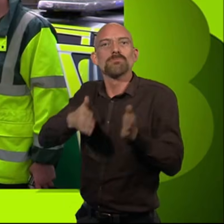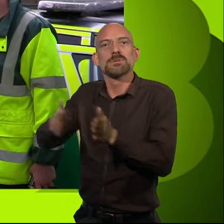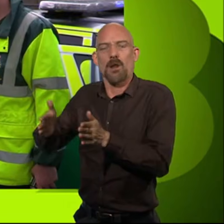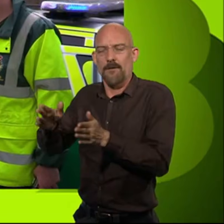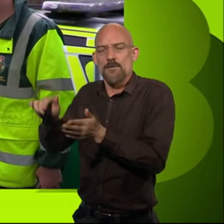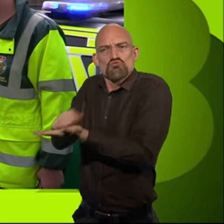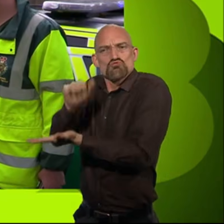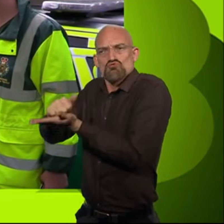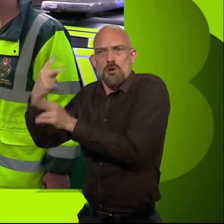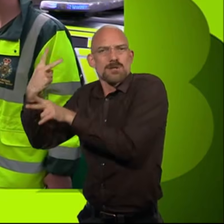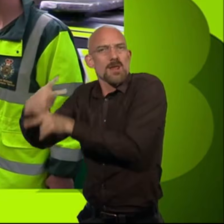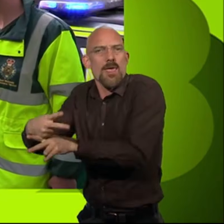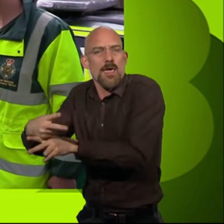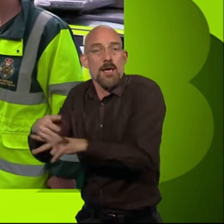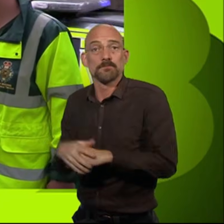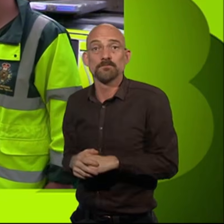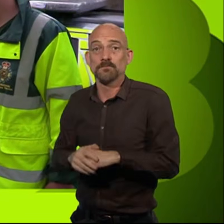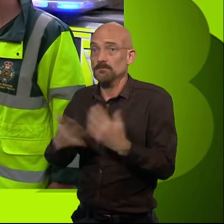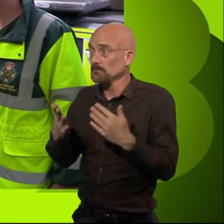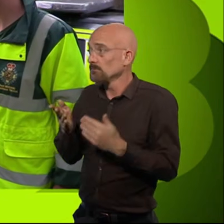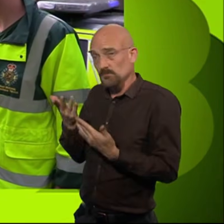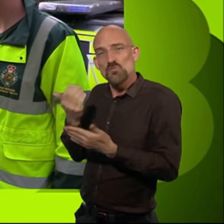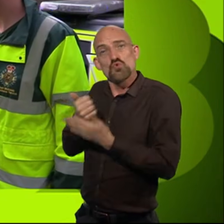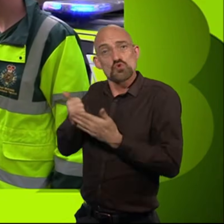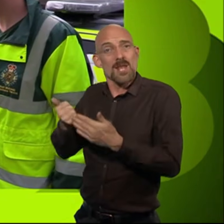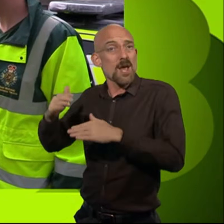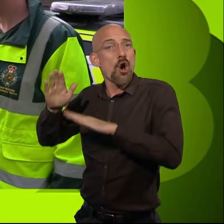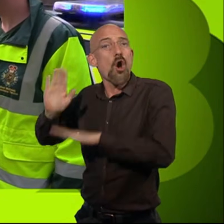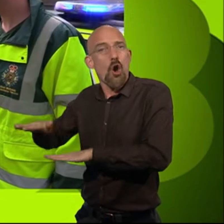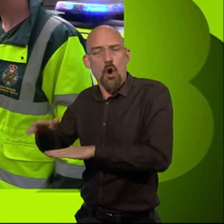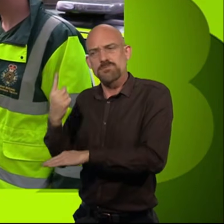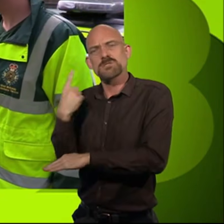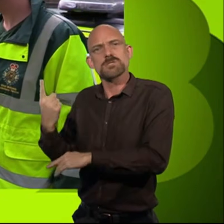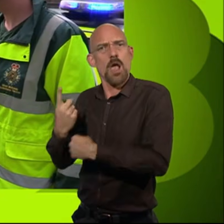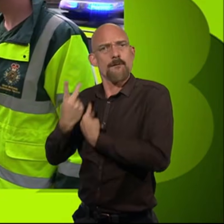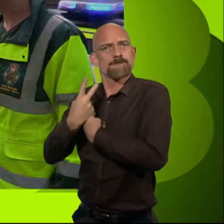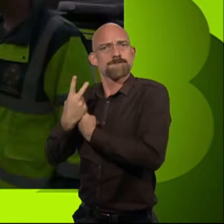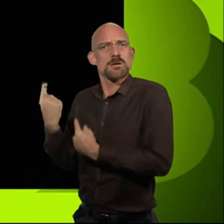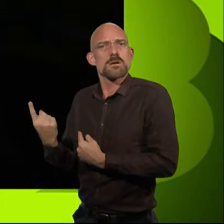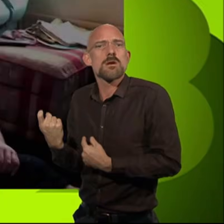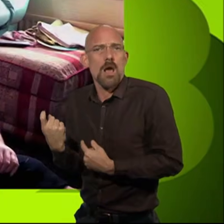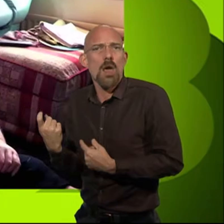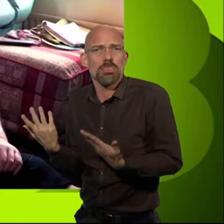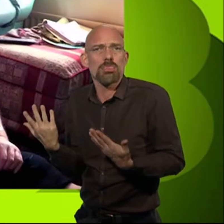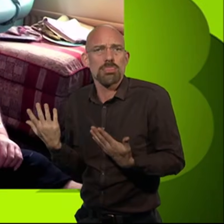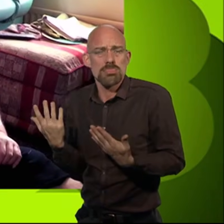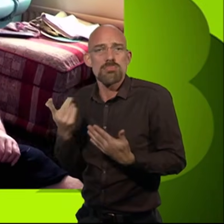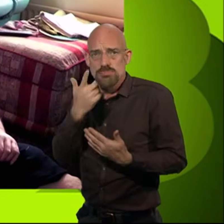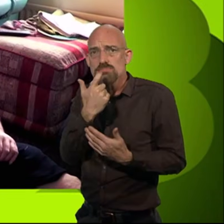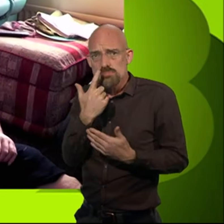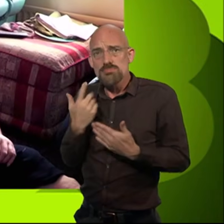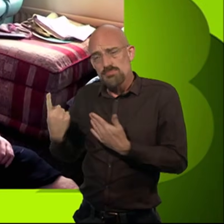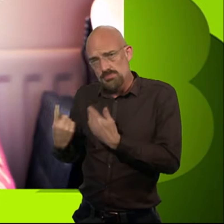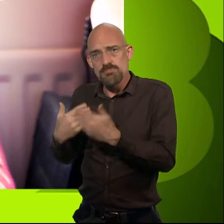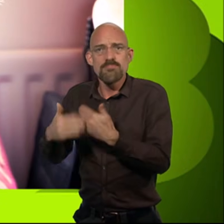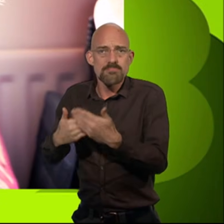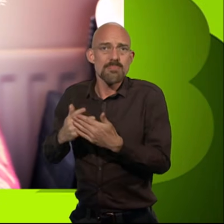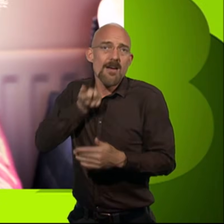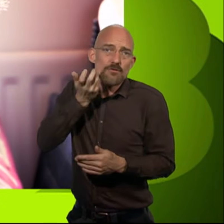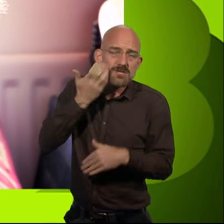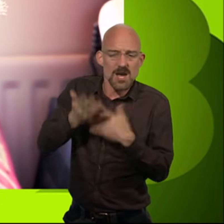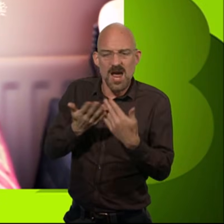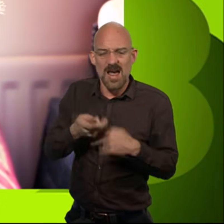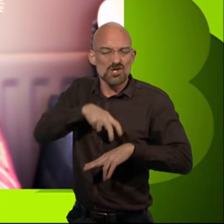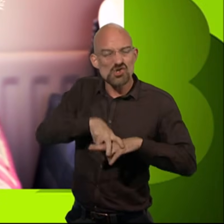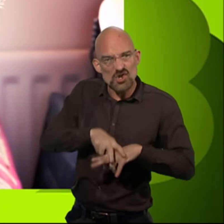He's normally at home, self-caring, looks after himself, transfers every day from his chair to his wheelchair. But today, because of his temperature, he hasn't got the strength or the energy